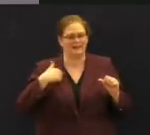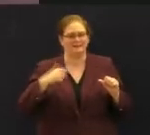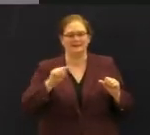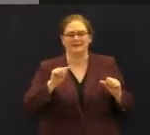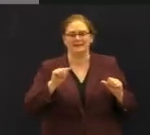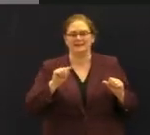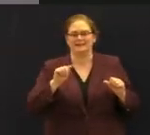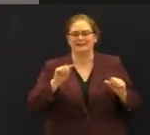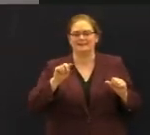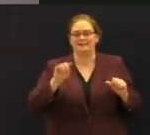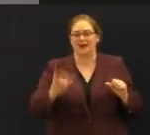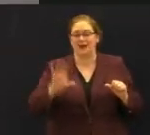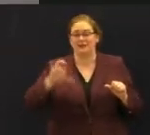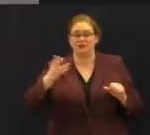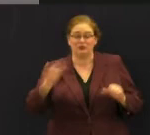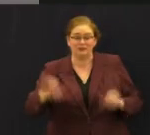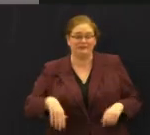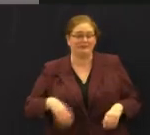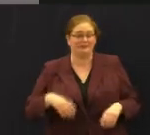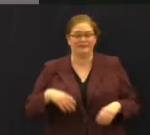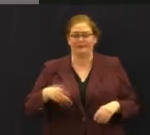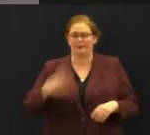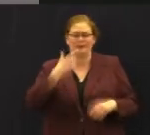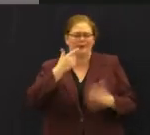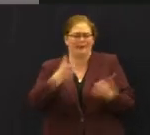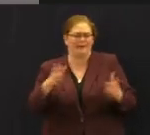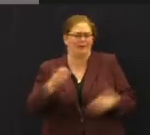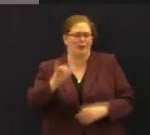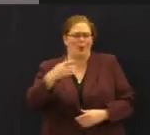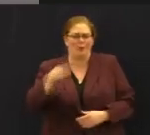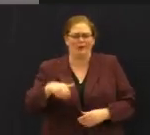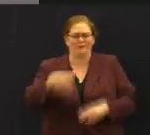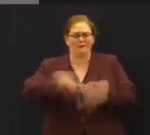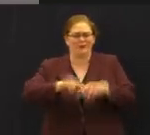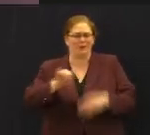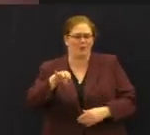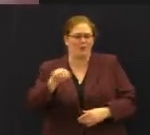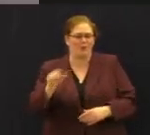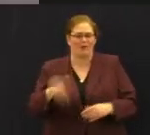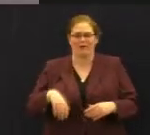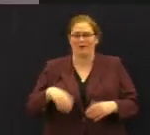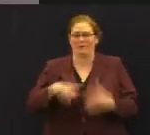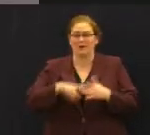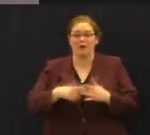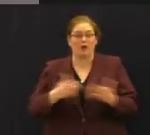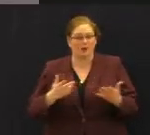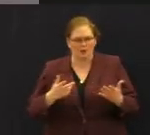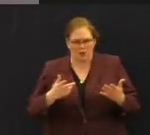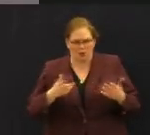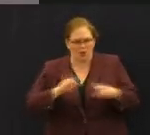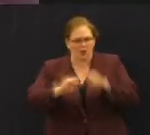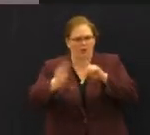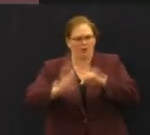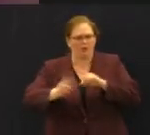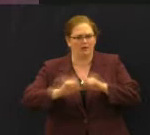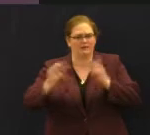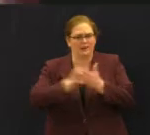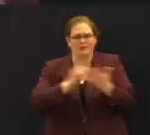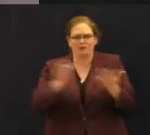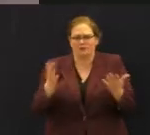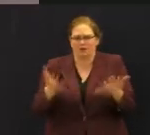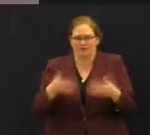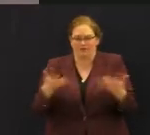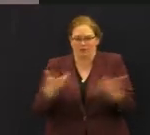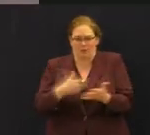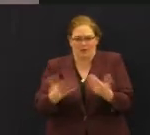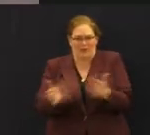and anything you want. You can say yoga, chair yoga, and beginners, and it brings up all these pages of what you're